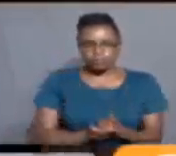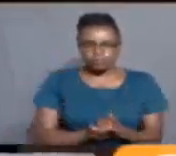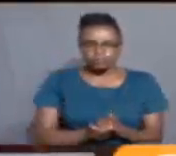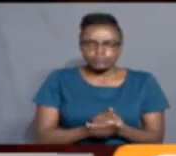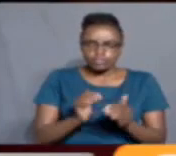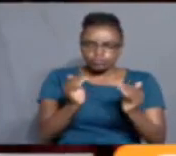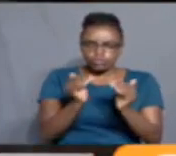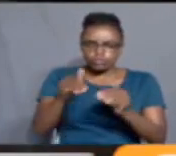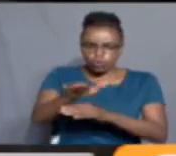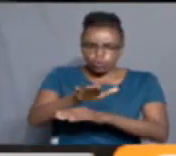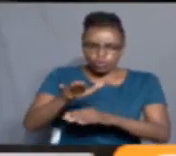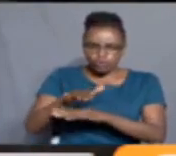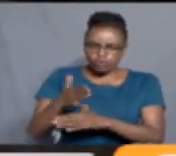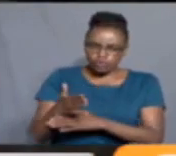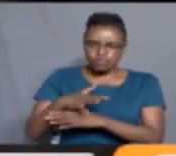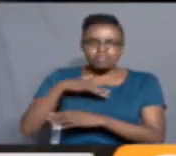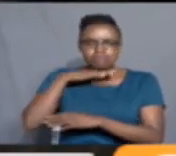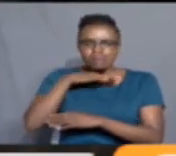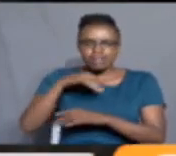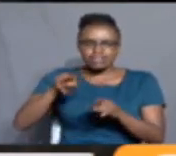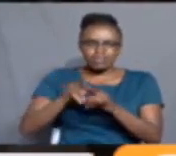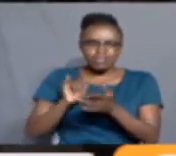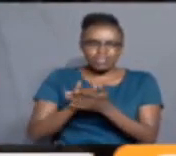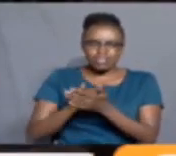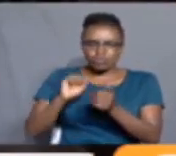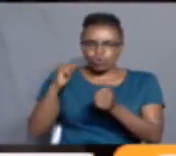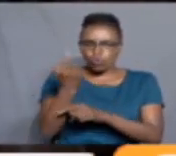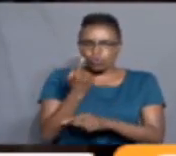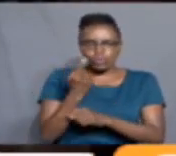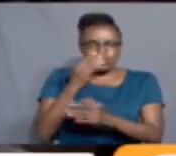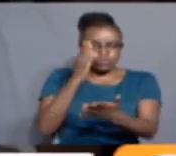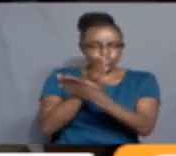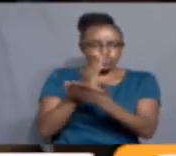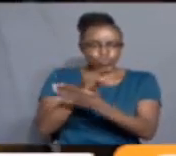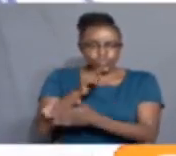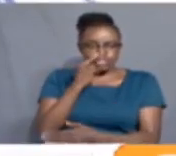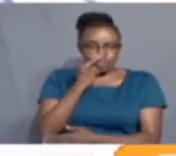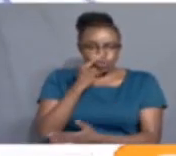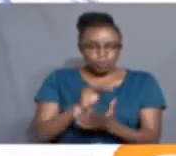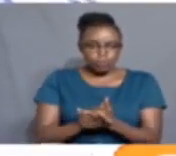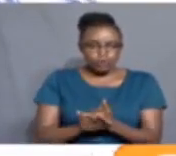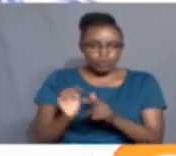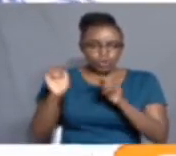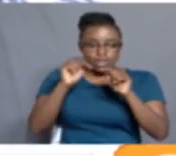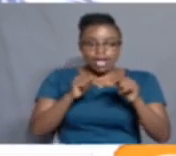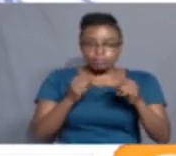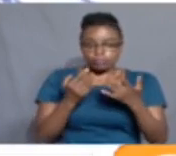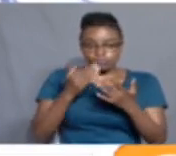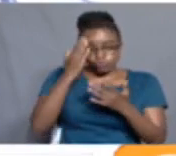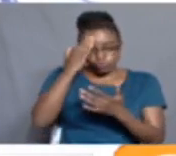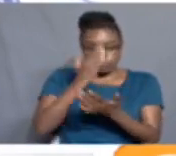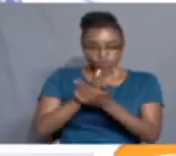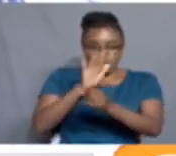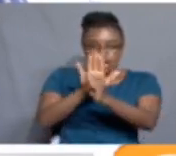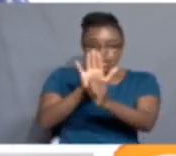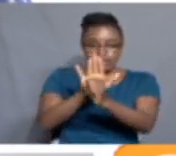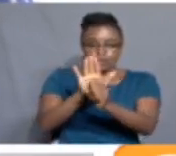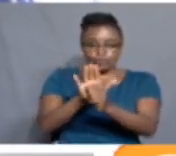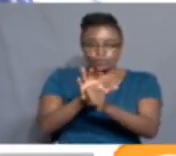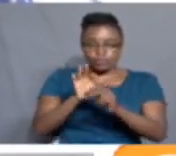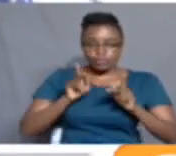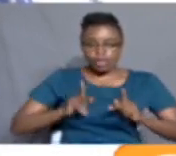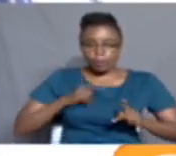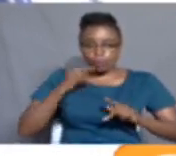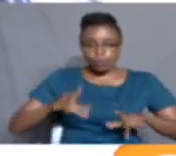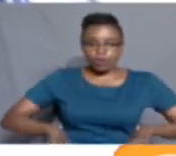Small spaces, dusty bags, and makeshift beds are the reality of this home. We've come to realize that majority of the people that